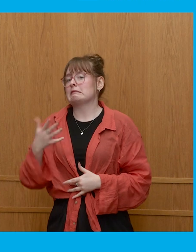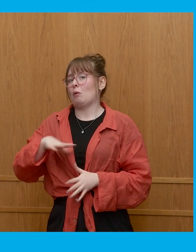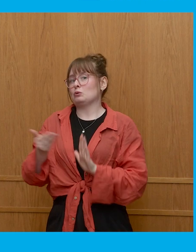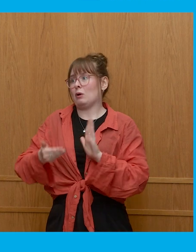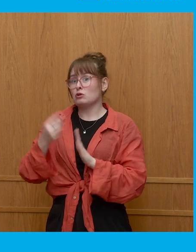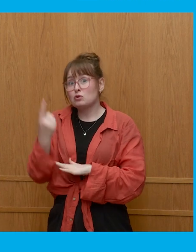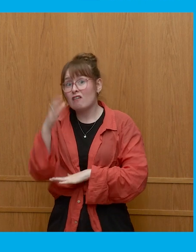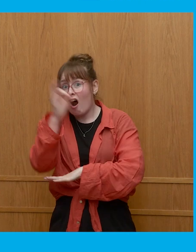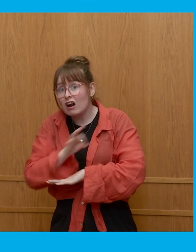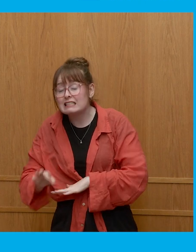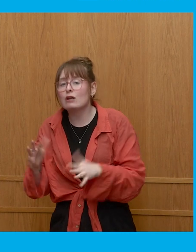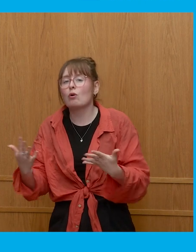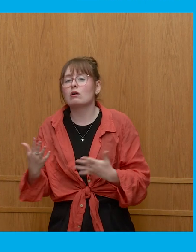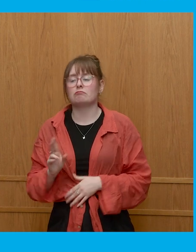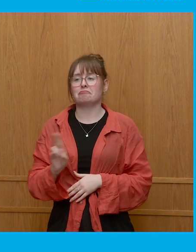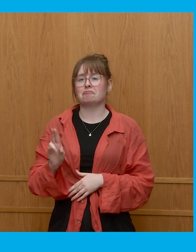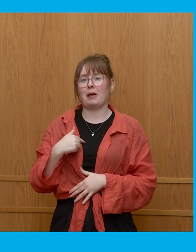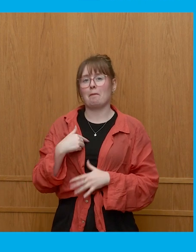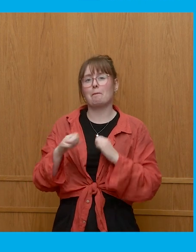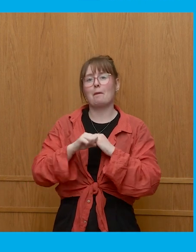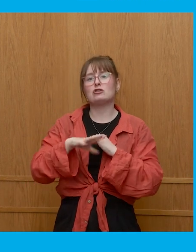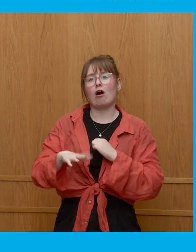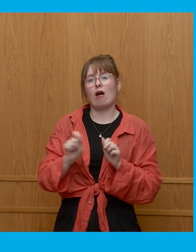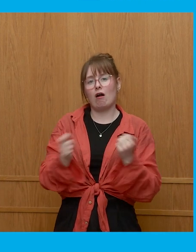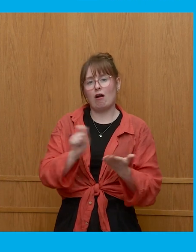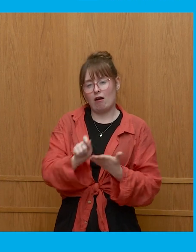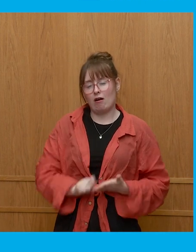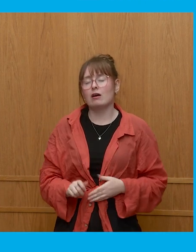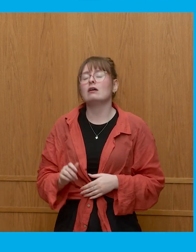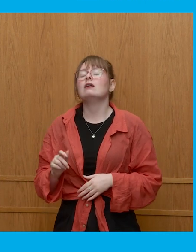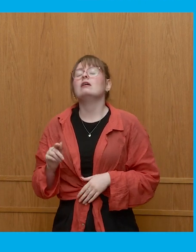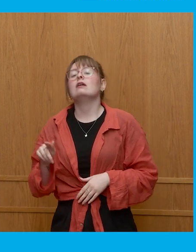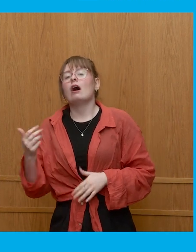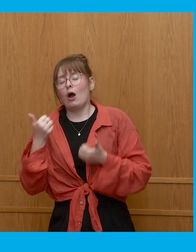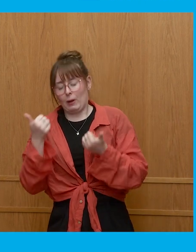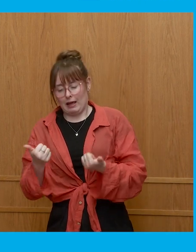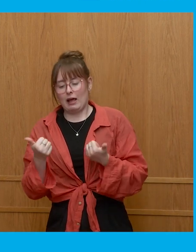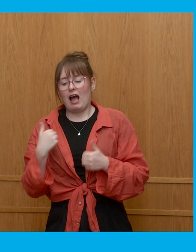you an architect by background? Or? No, I'm a publisher. Yes. Maybe, I mean, again, I think